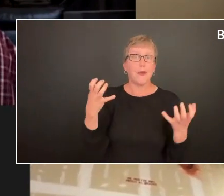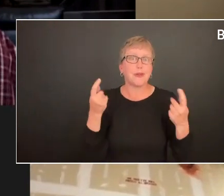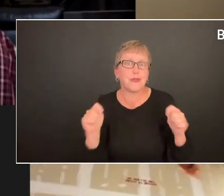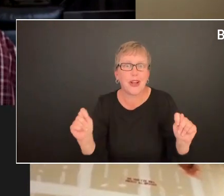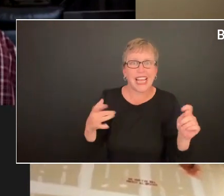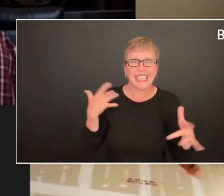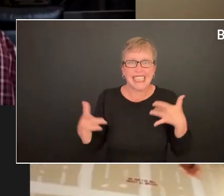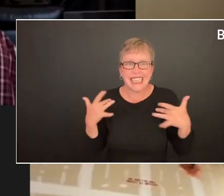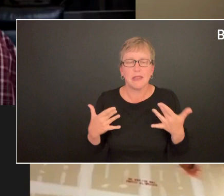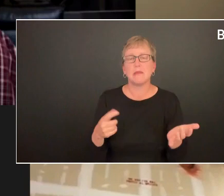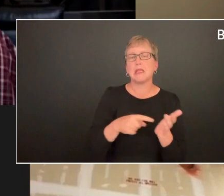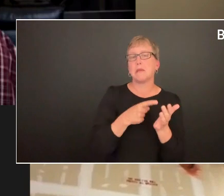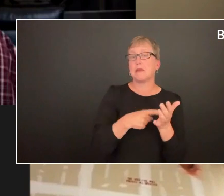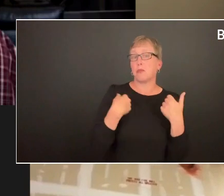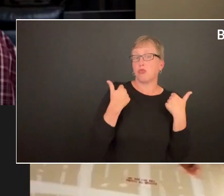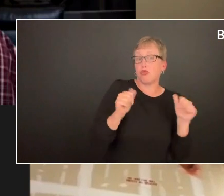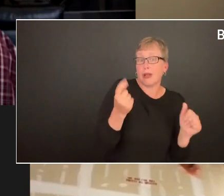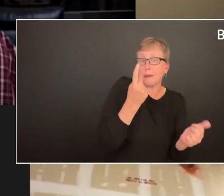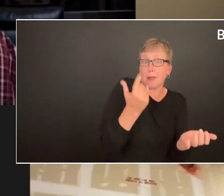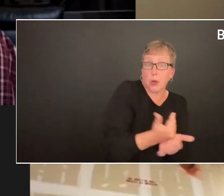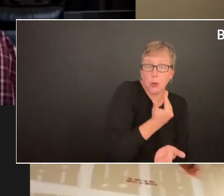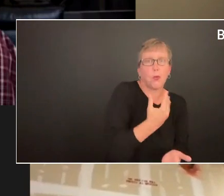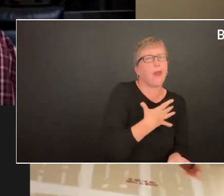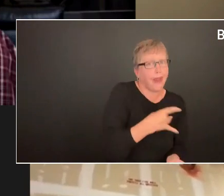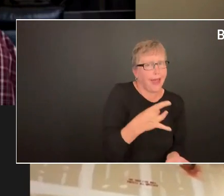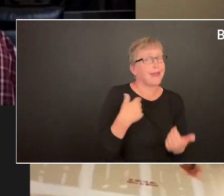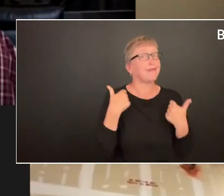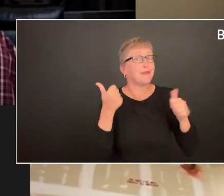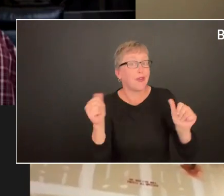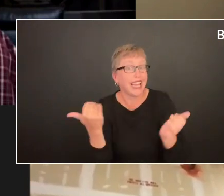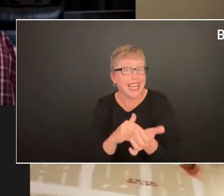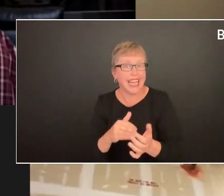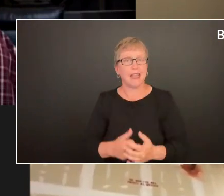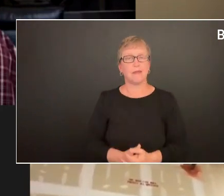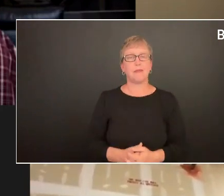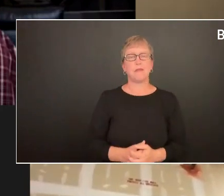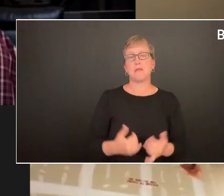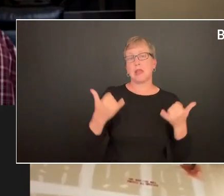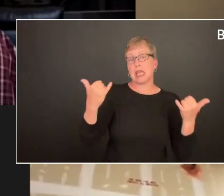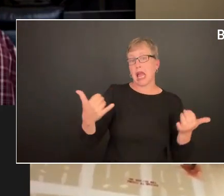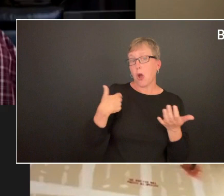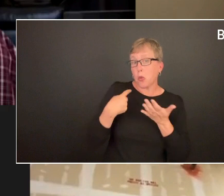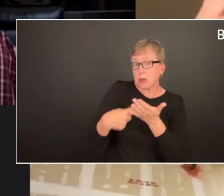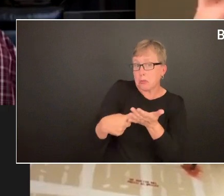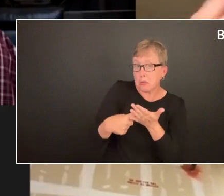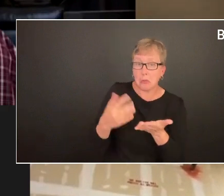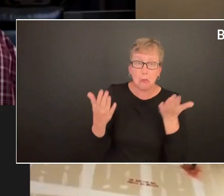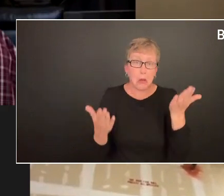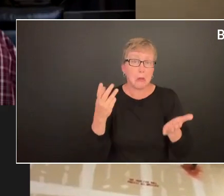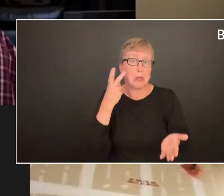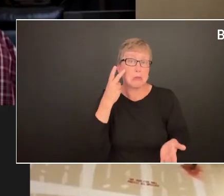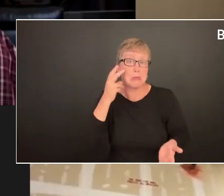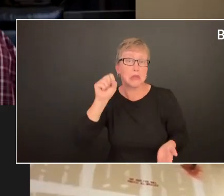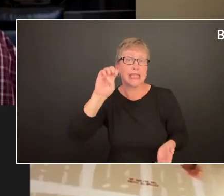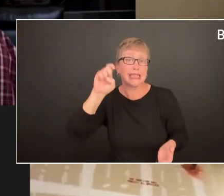other times it's orally, and other times it's a combination. And then lots of times we discover something new, and it's like, oh, this is so cool.